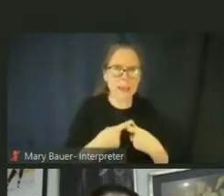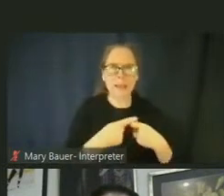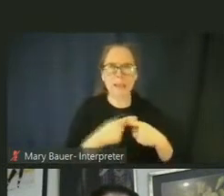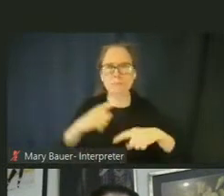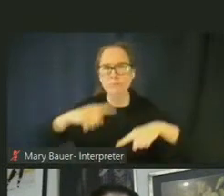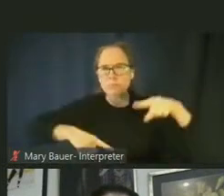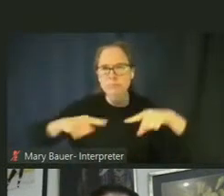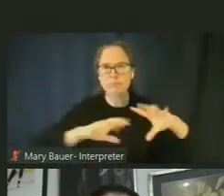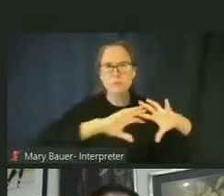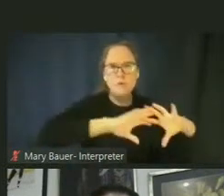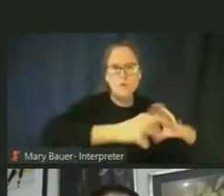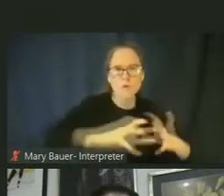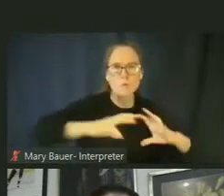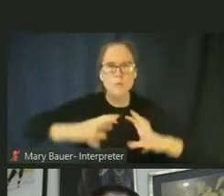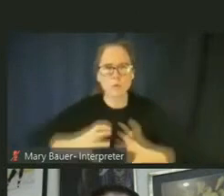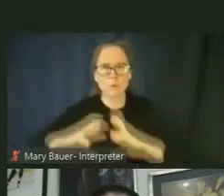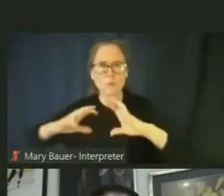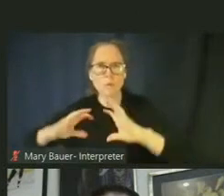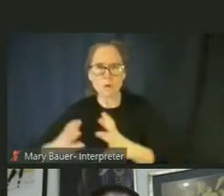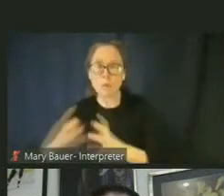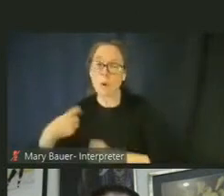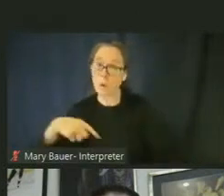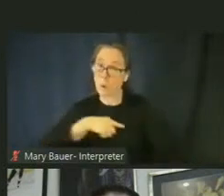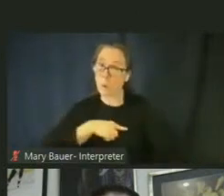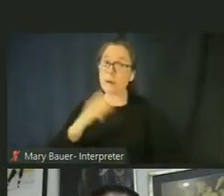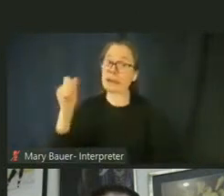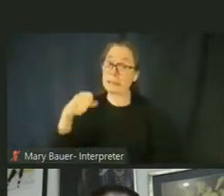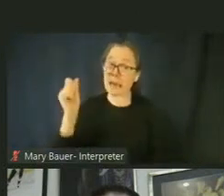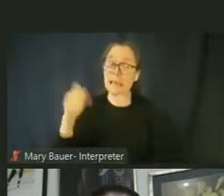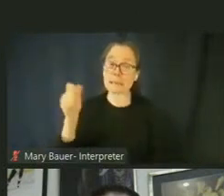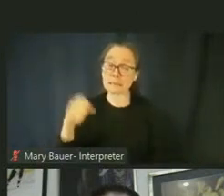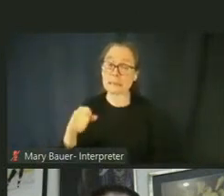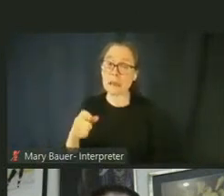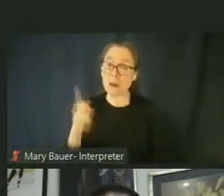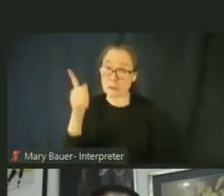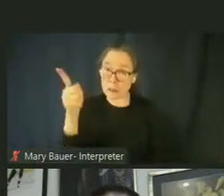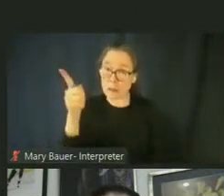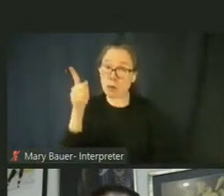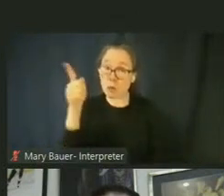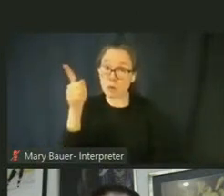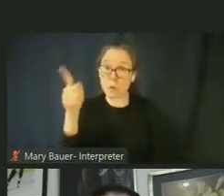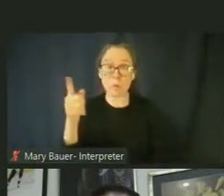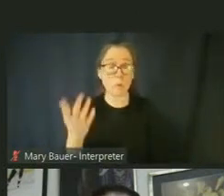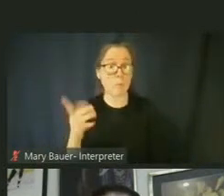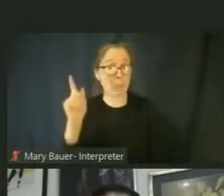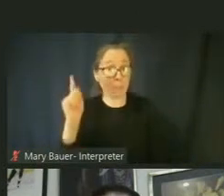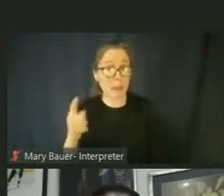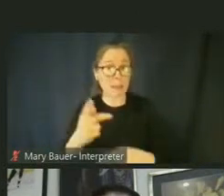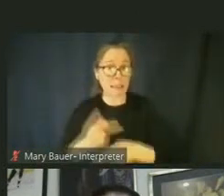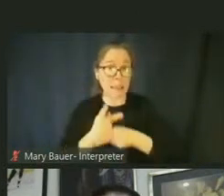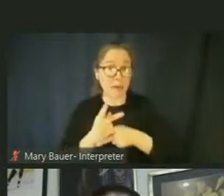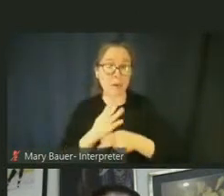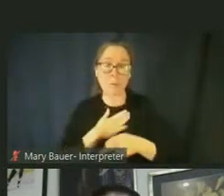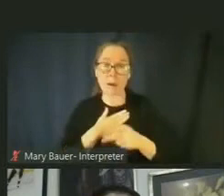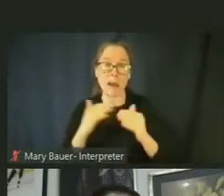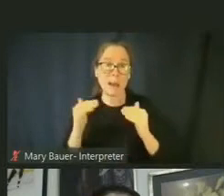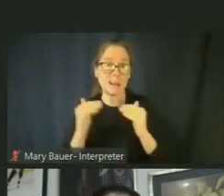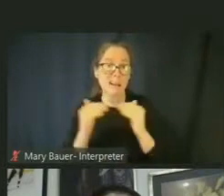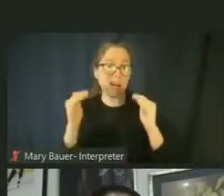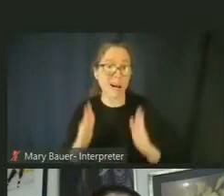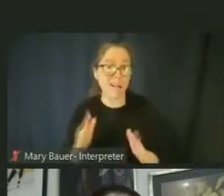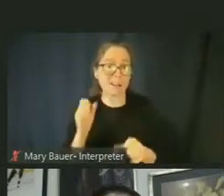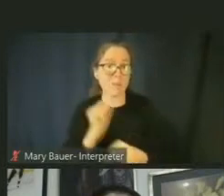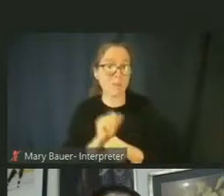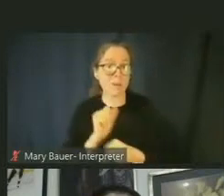populations. We are holding their feet to the fire in terms of my colleagues who have been working at the NIH, seeing